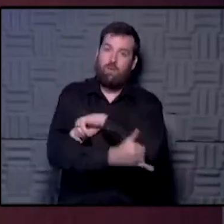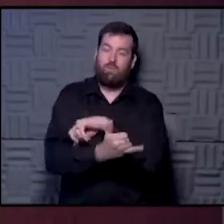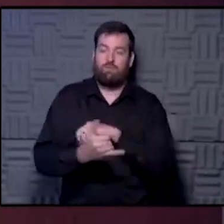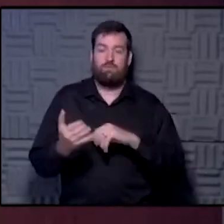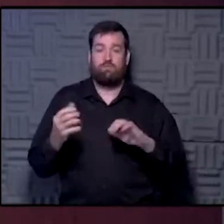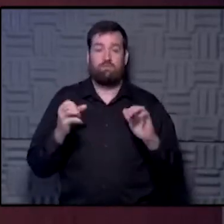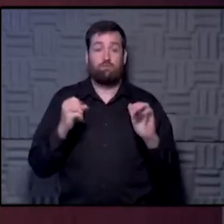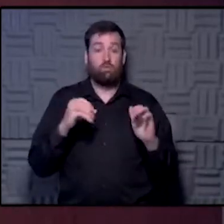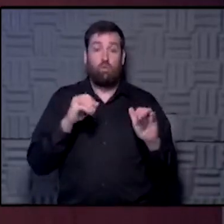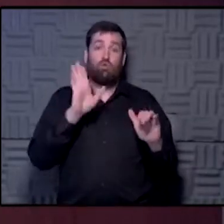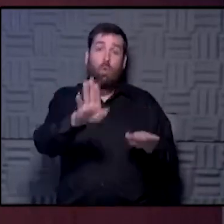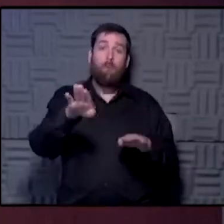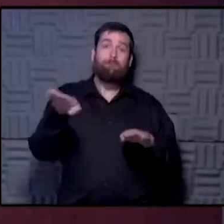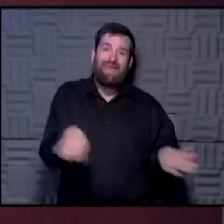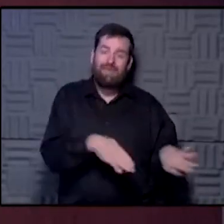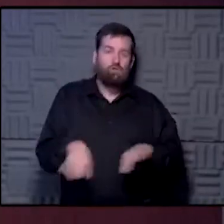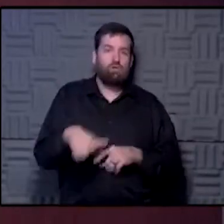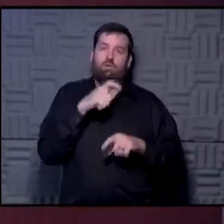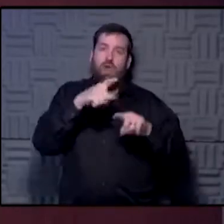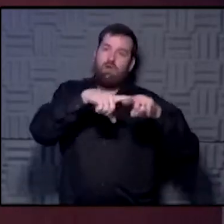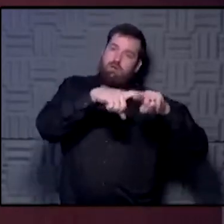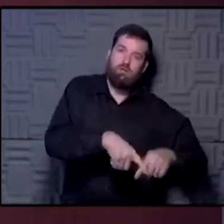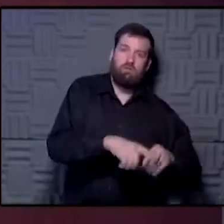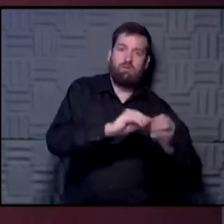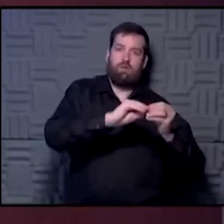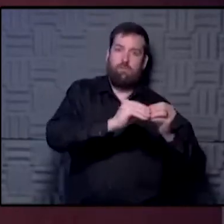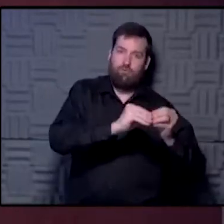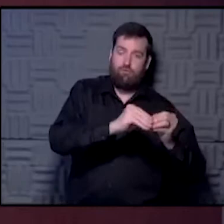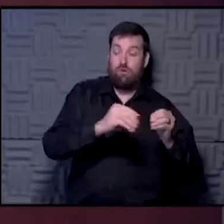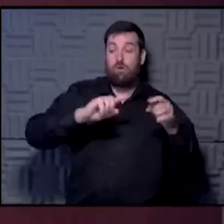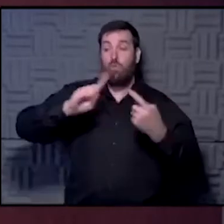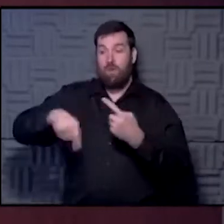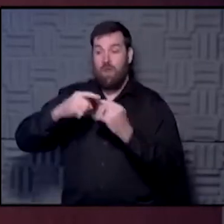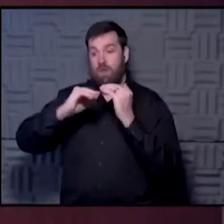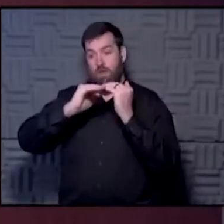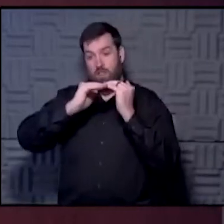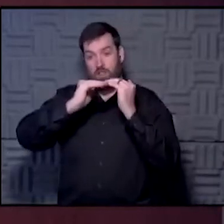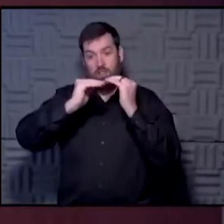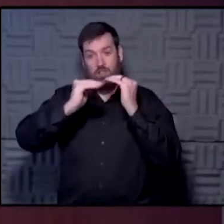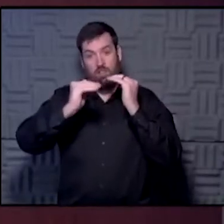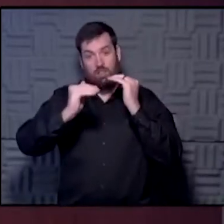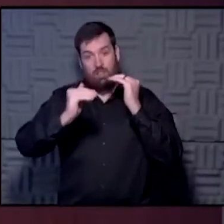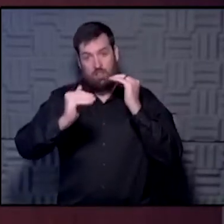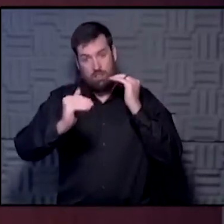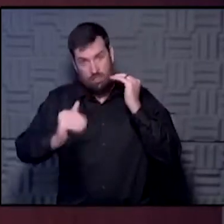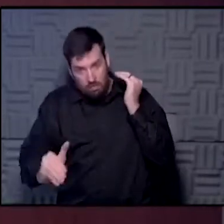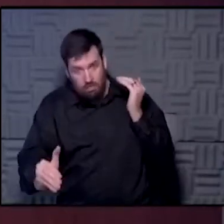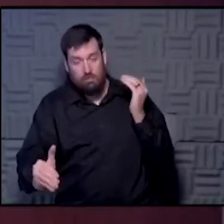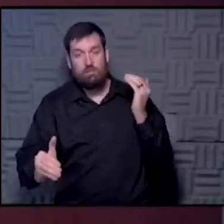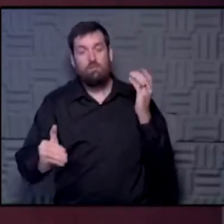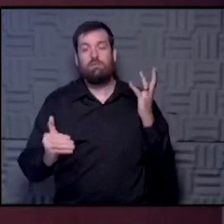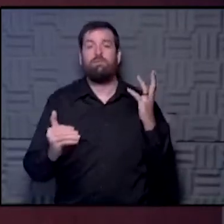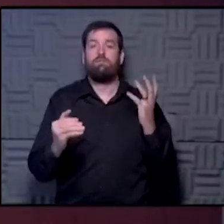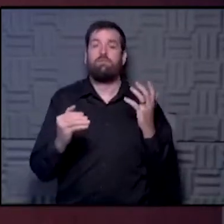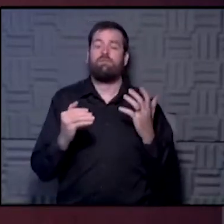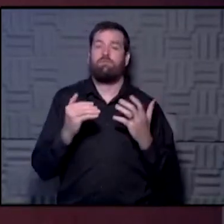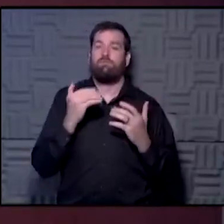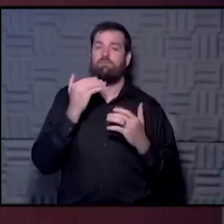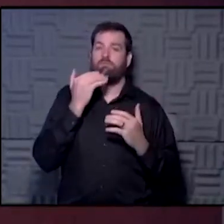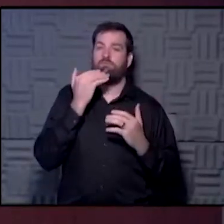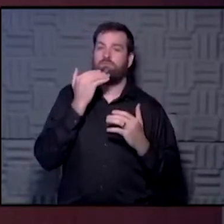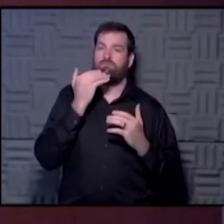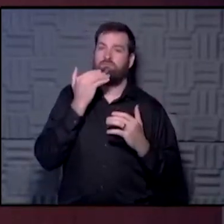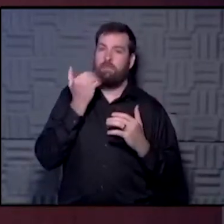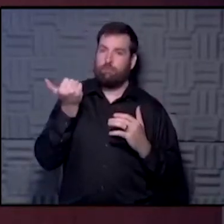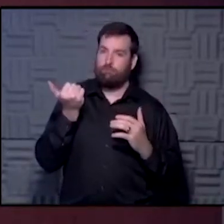shouldn't change our behaviors at this point. Once we get a stable number and it's on the decline and it stays on the decline, I think that will give us a different message.